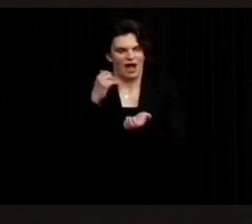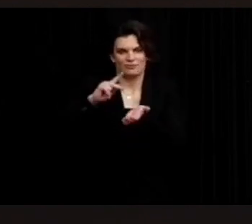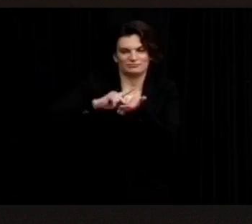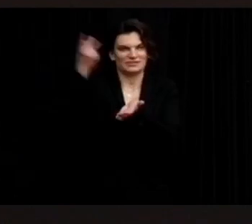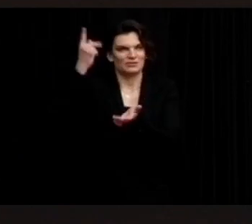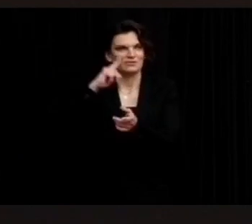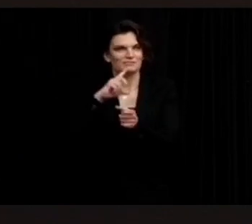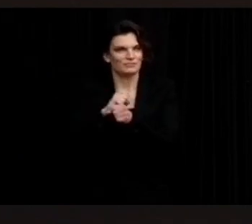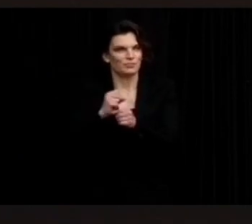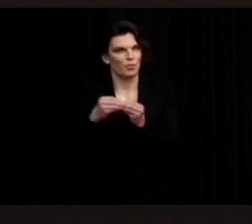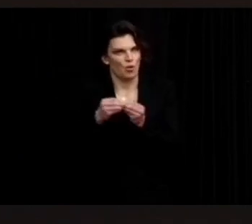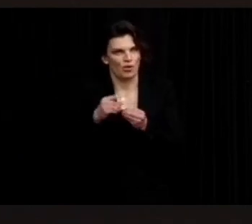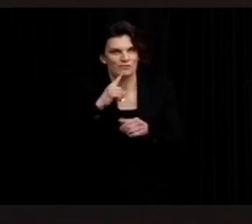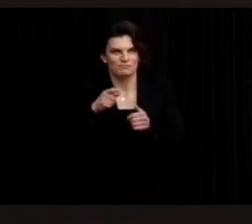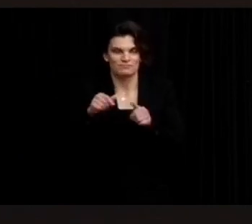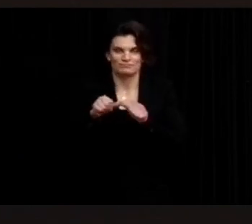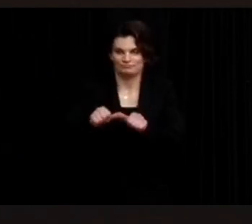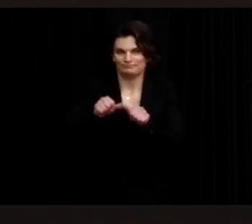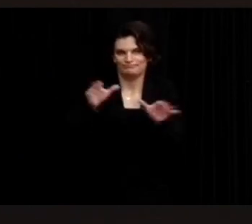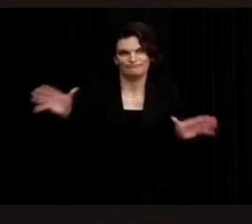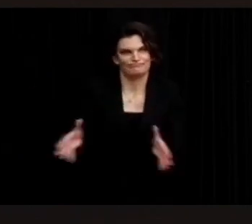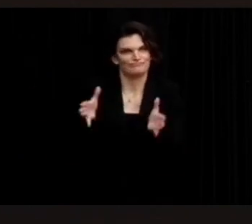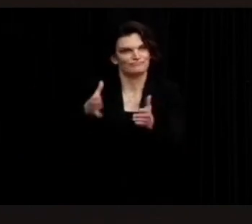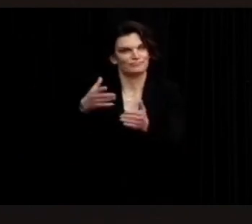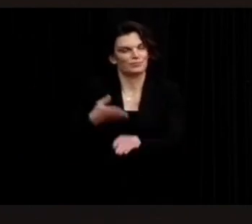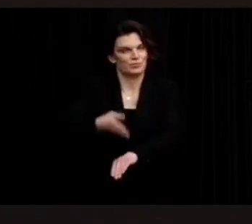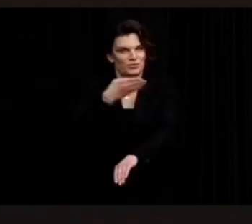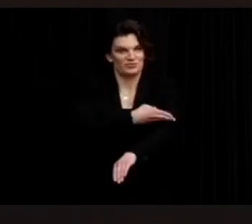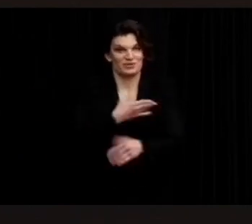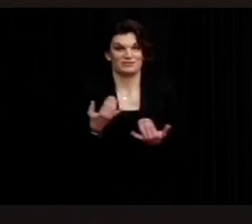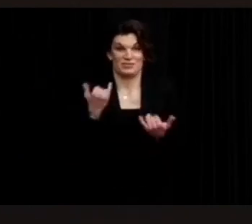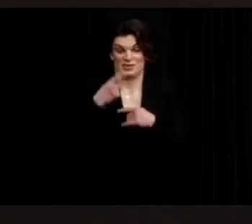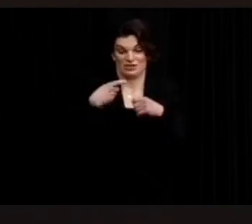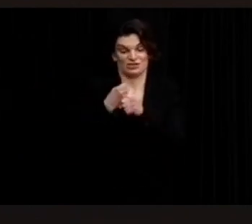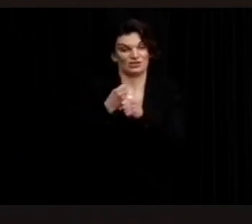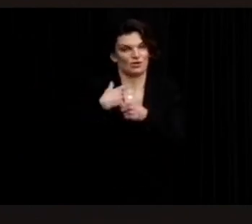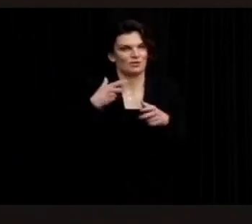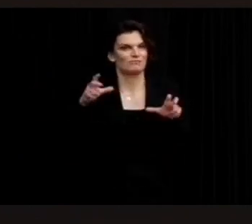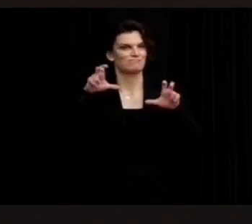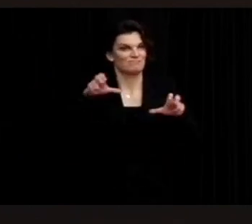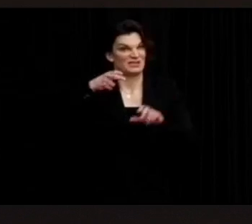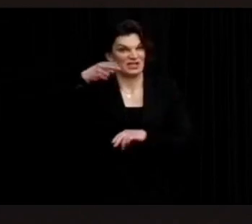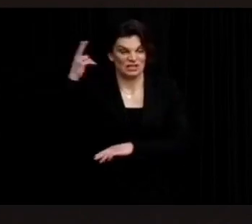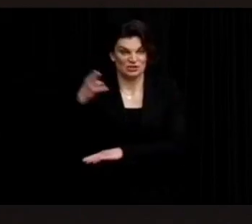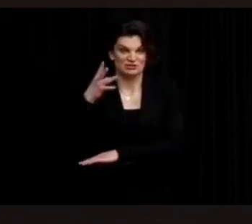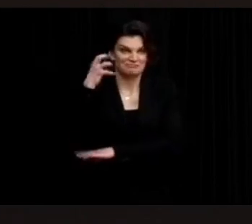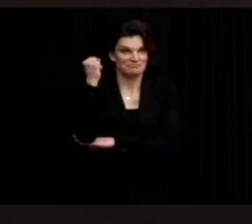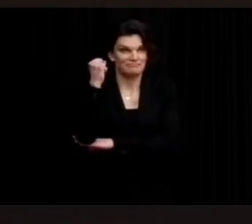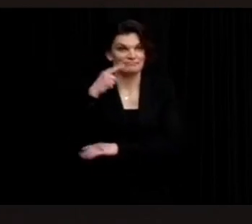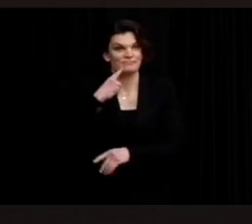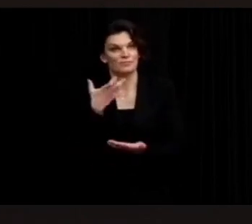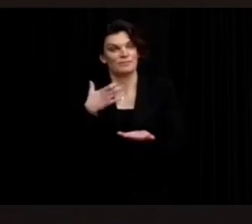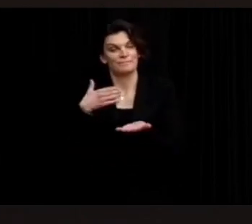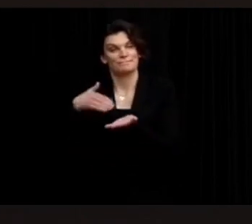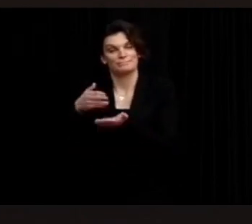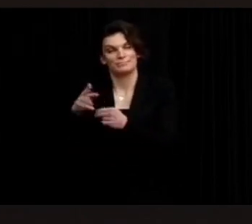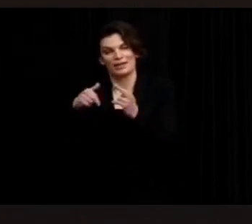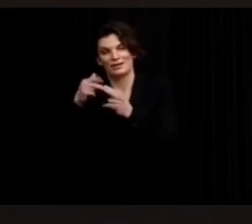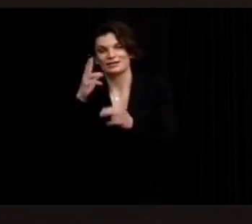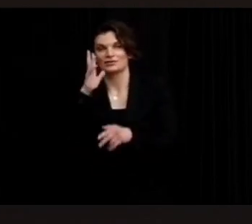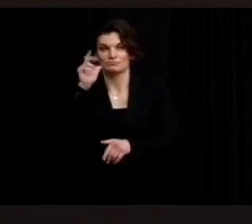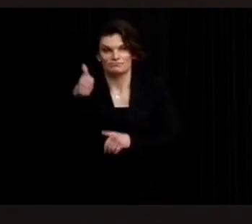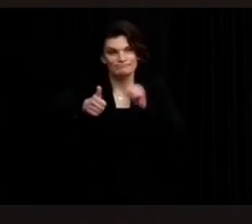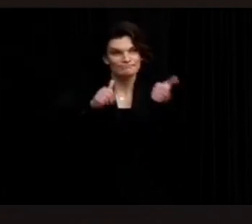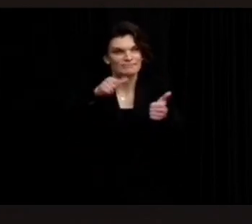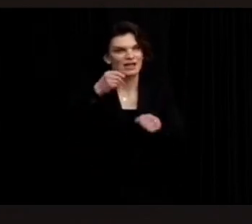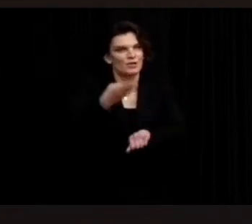year, we're making the largest housing investment in Michigan history to build or rehab 10,000 homes. Next year, we're going